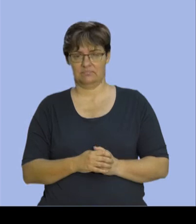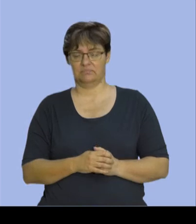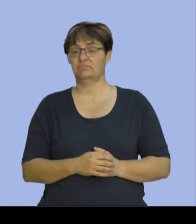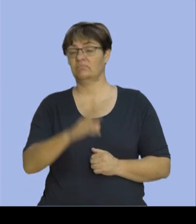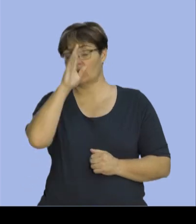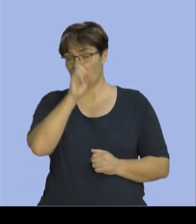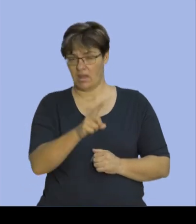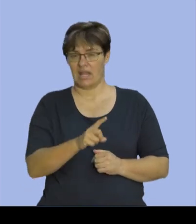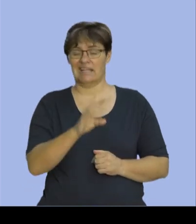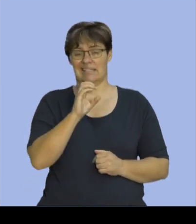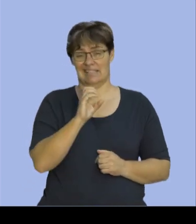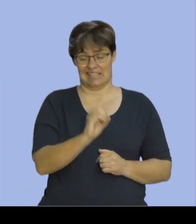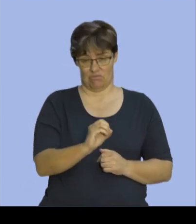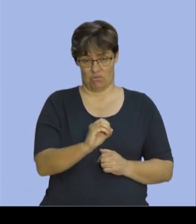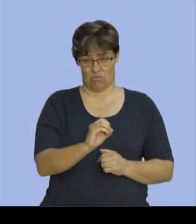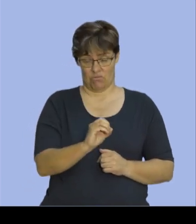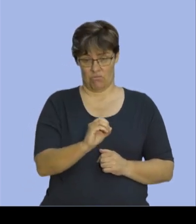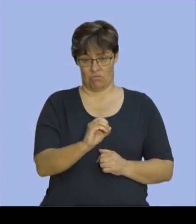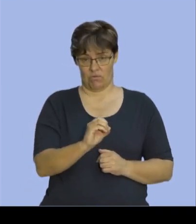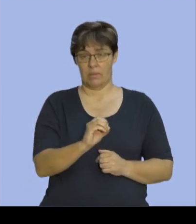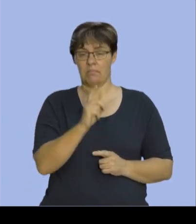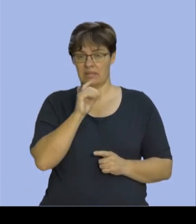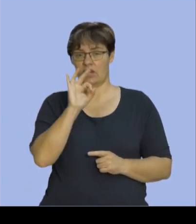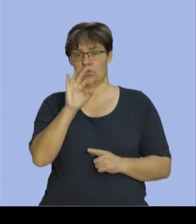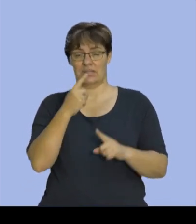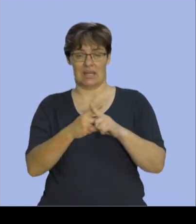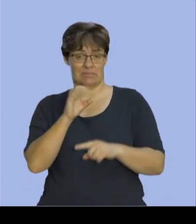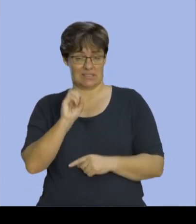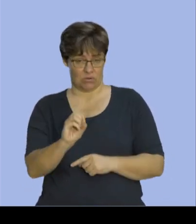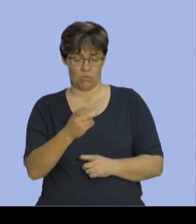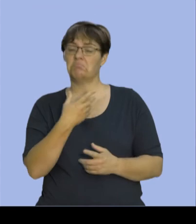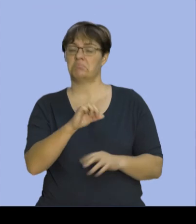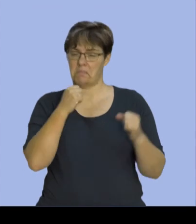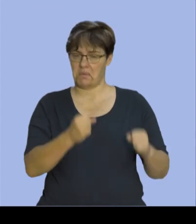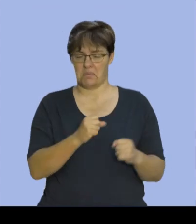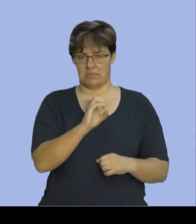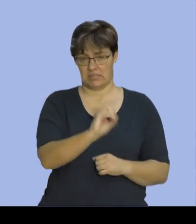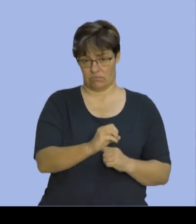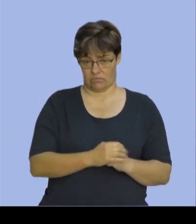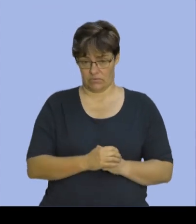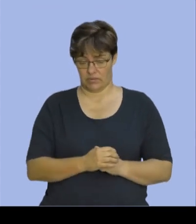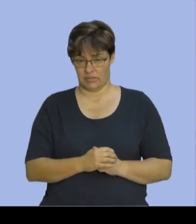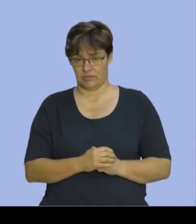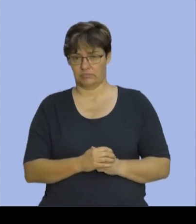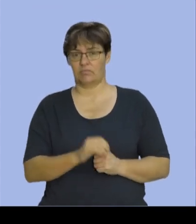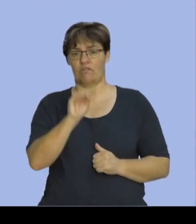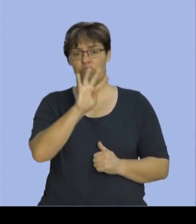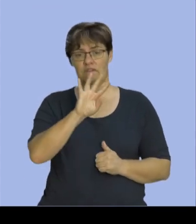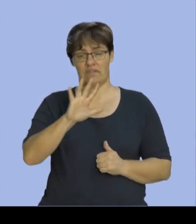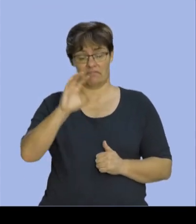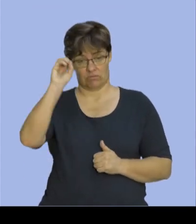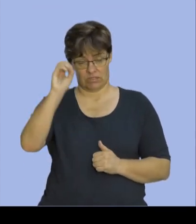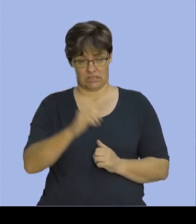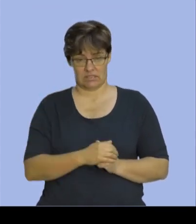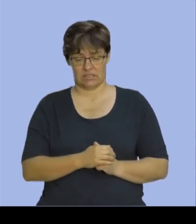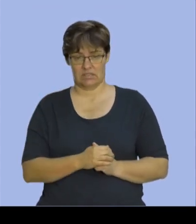0 degrees, it's going to be 3 times 0, which is still 0. And then 45 degrees, from